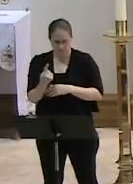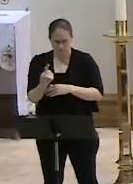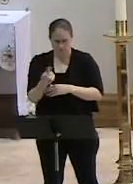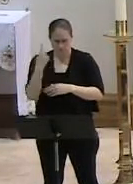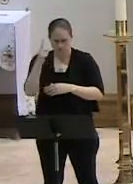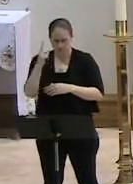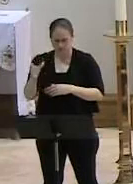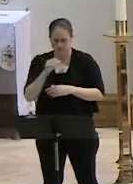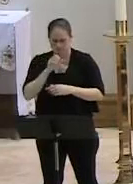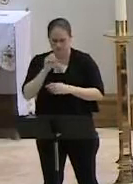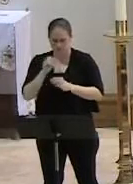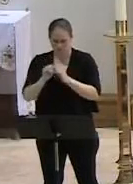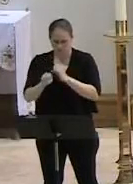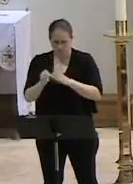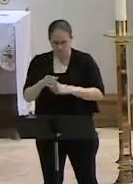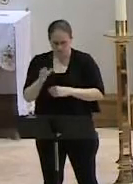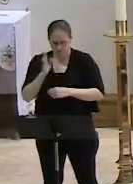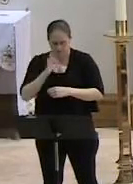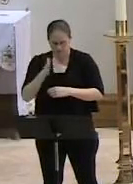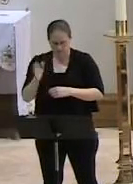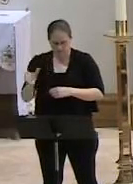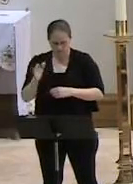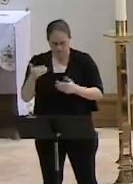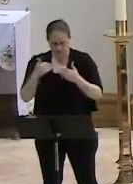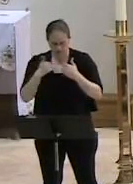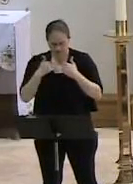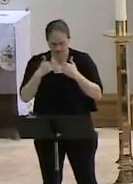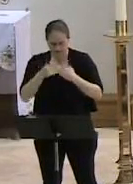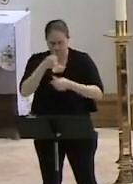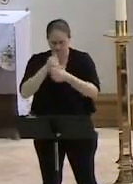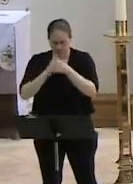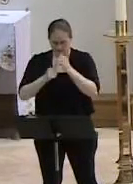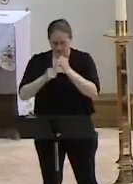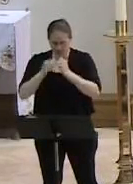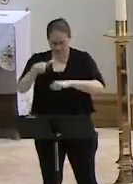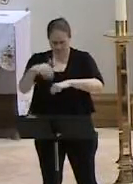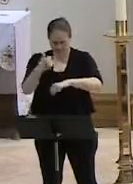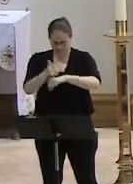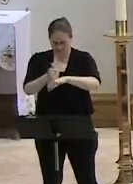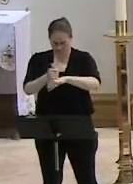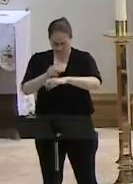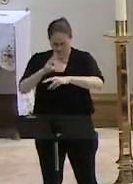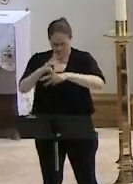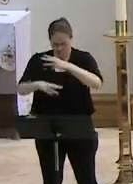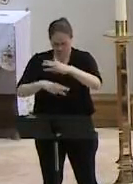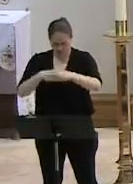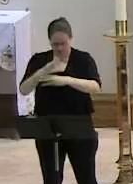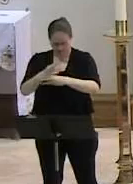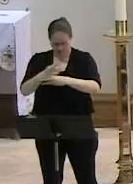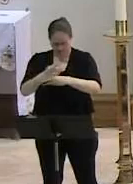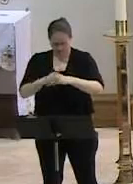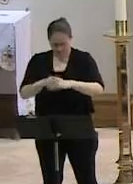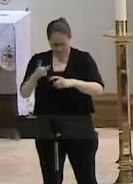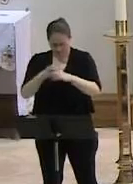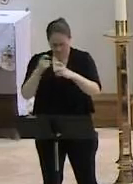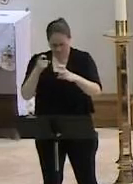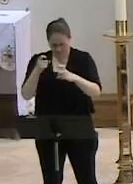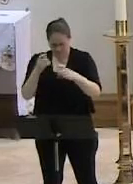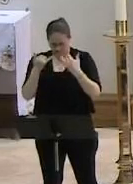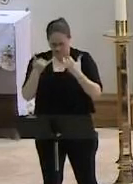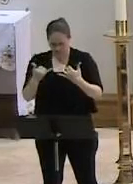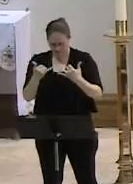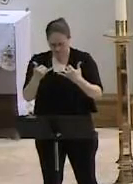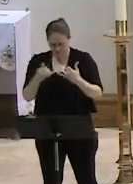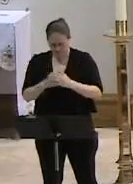so, he would have had to suffer repeatedly from the foundation of the world. But now, once for all,